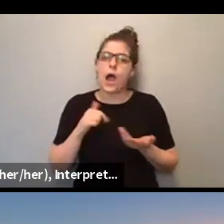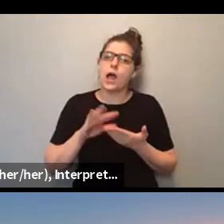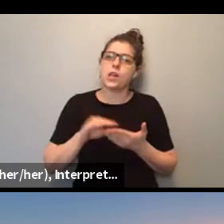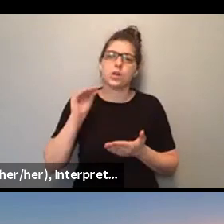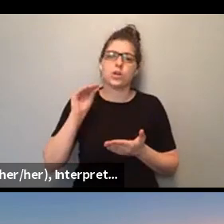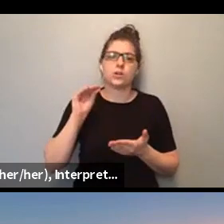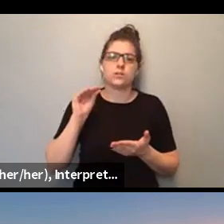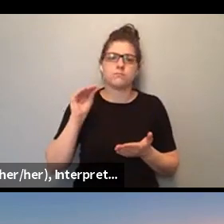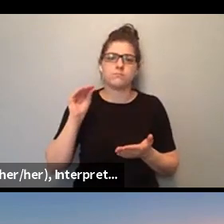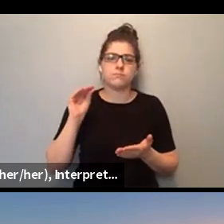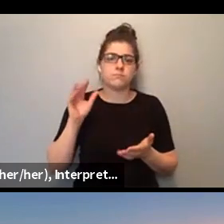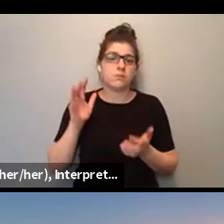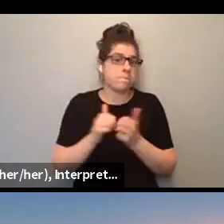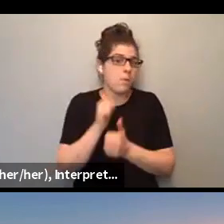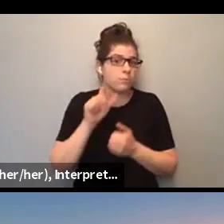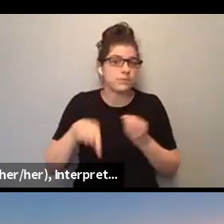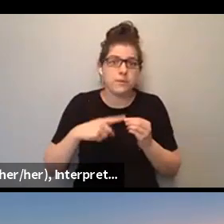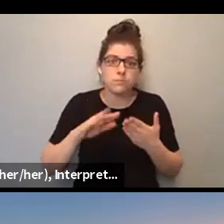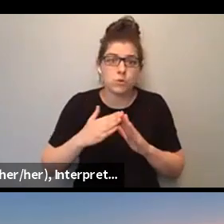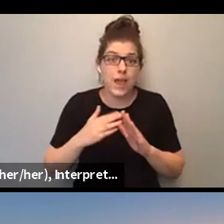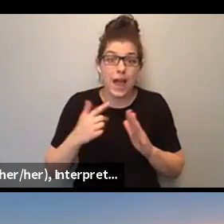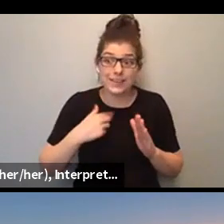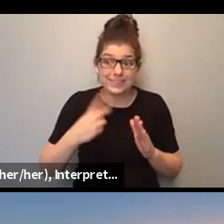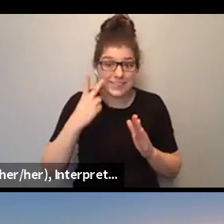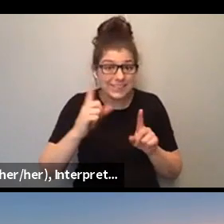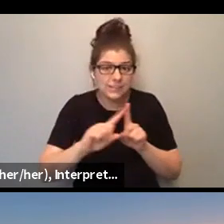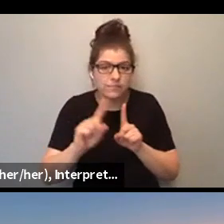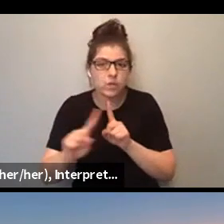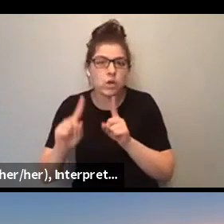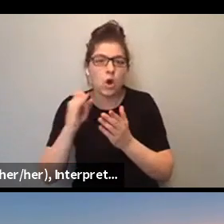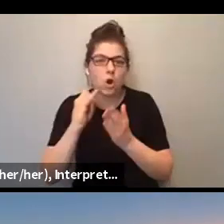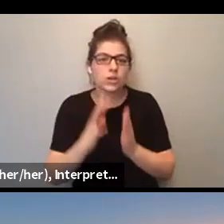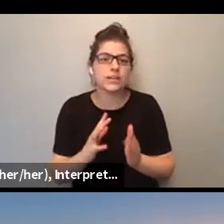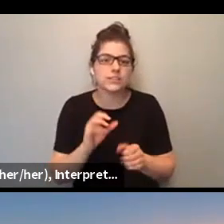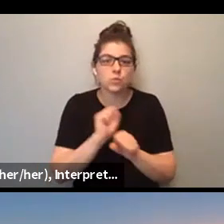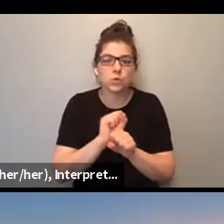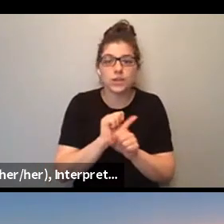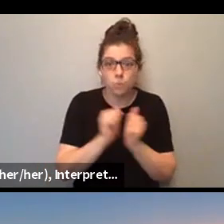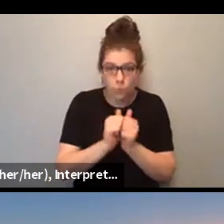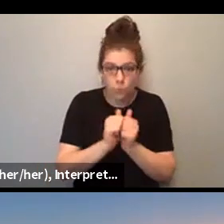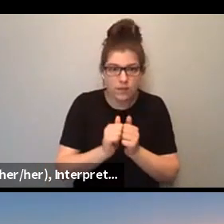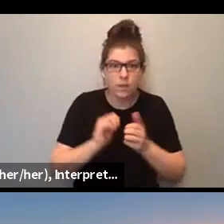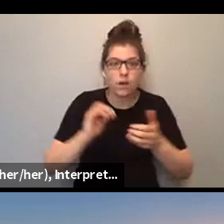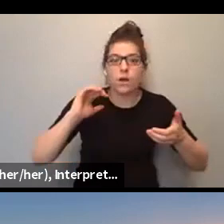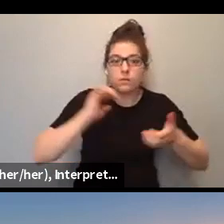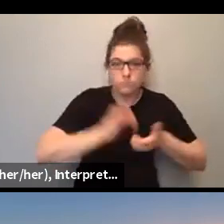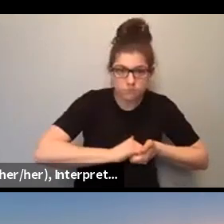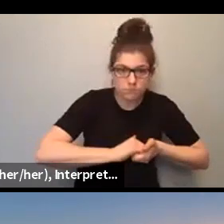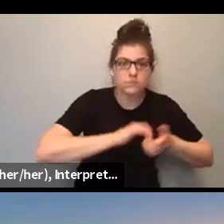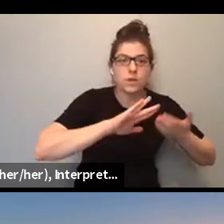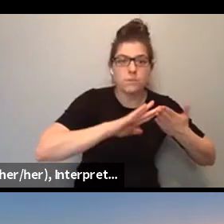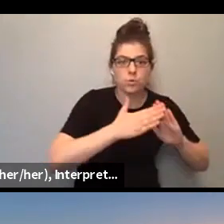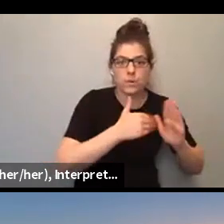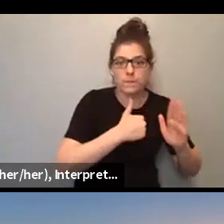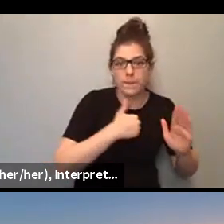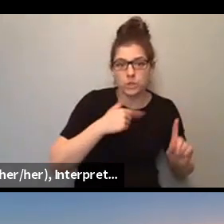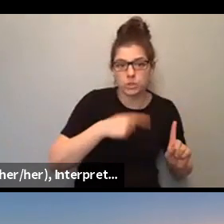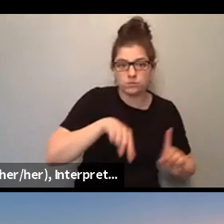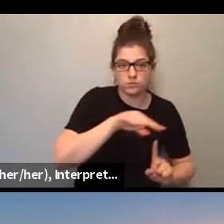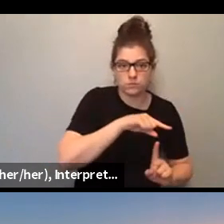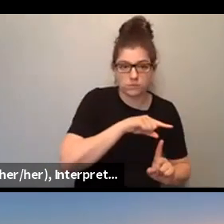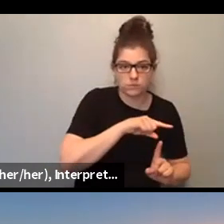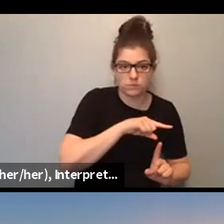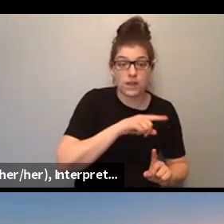about this community when I see artists working with my community members. And that's another thing, you know, when we have dance